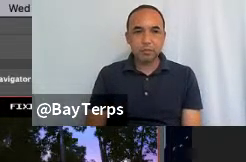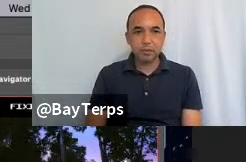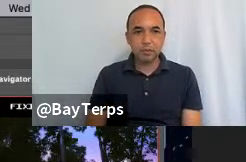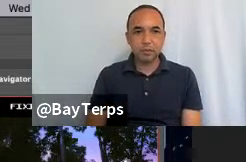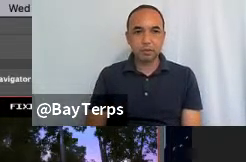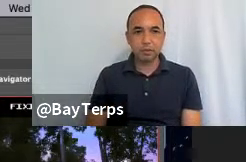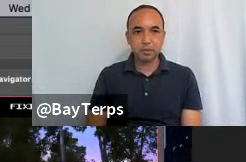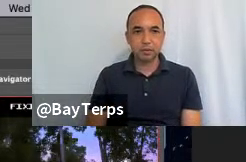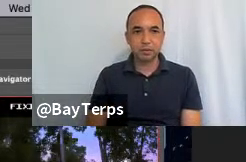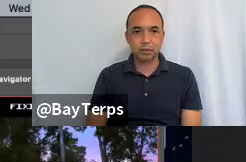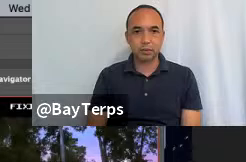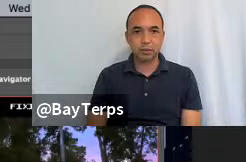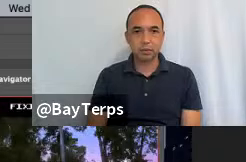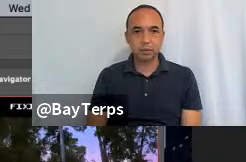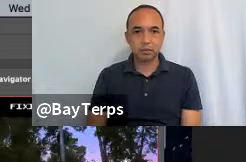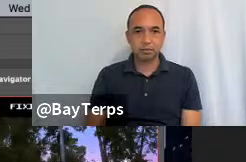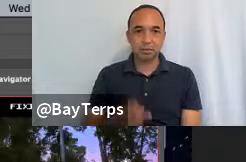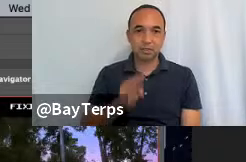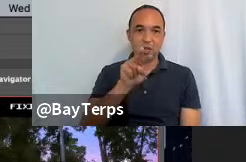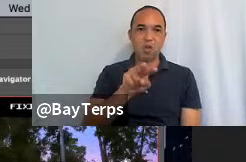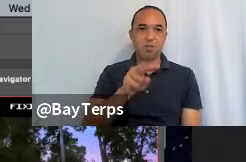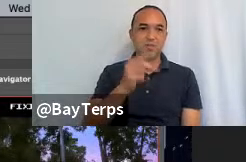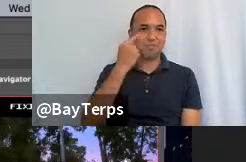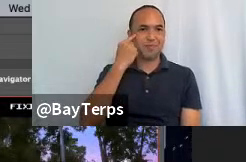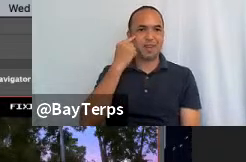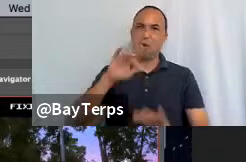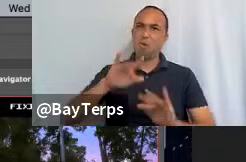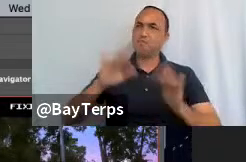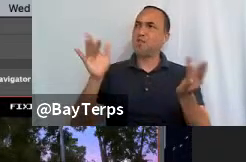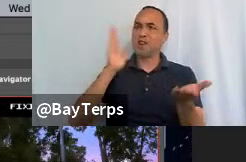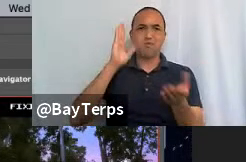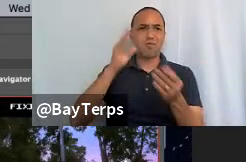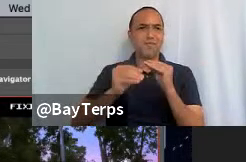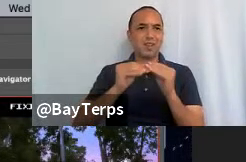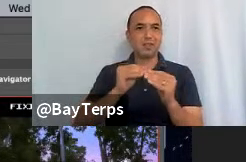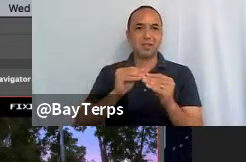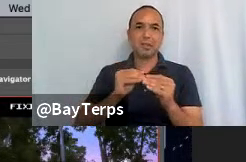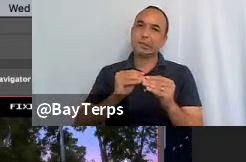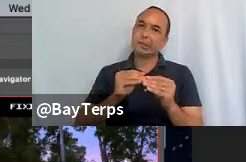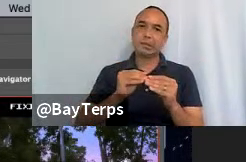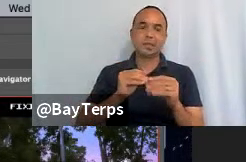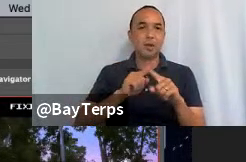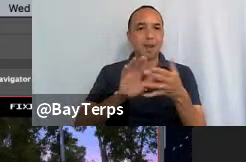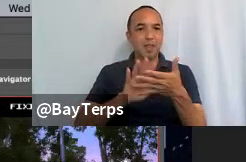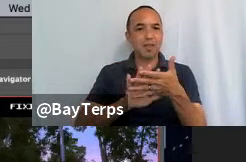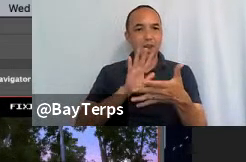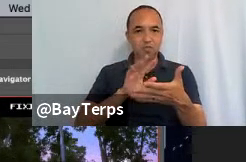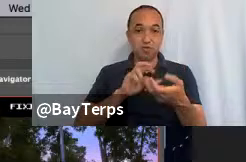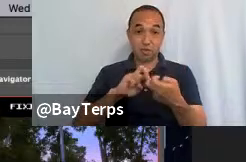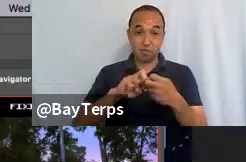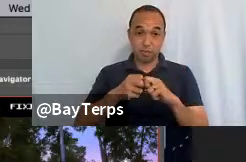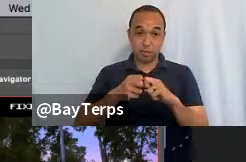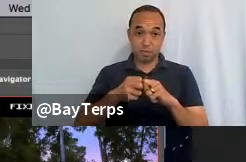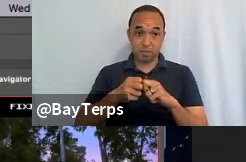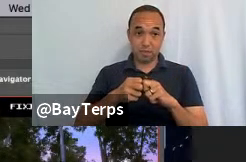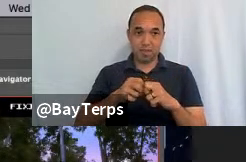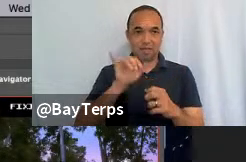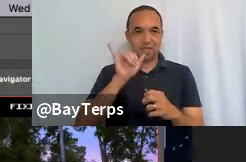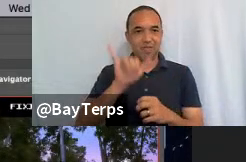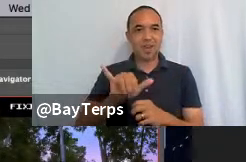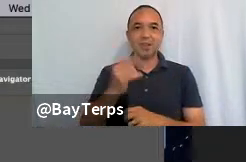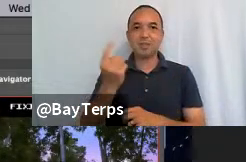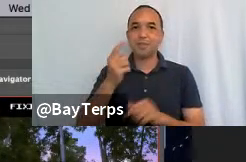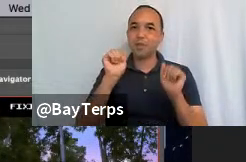you just up the brightness, that would fix it. But then also you have a contrast issue, and that's something you can only